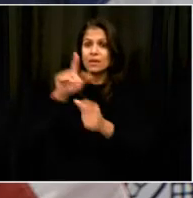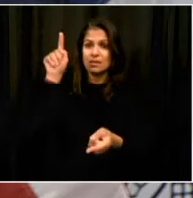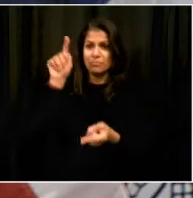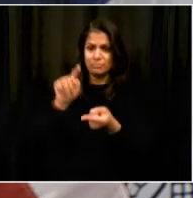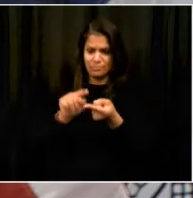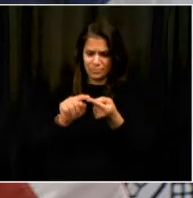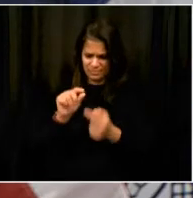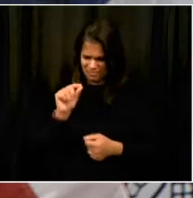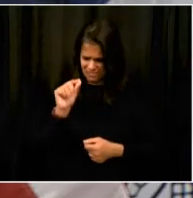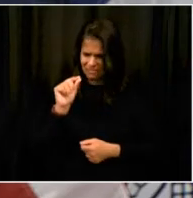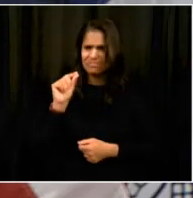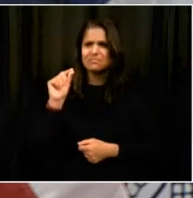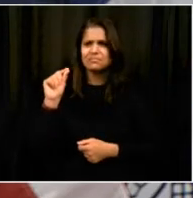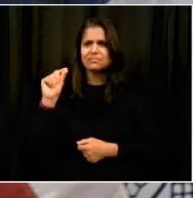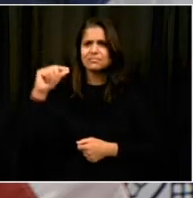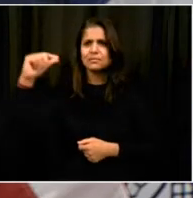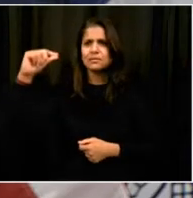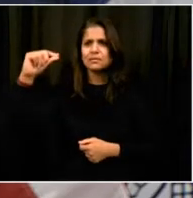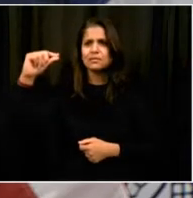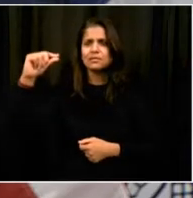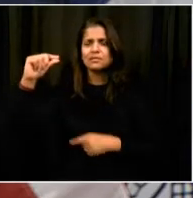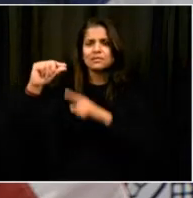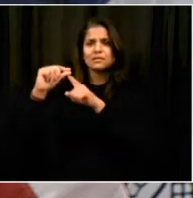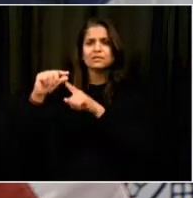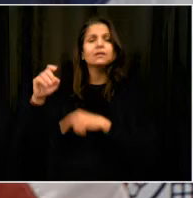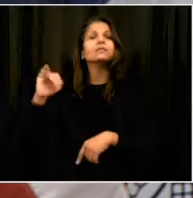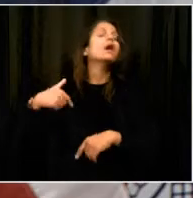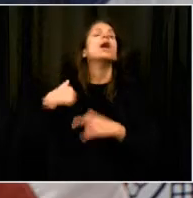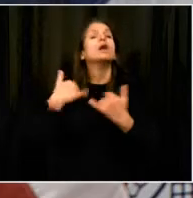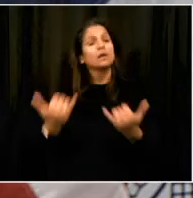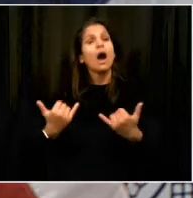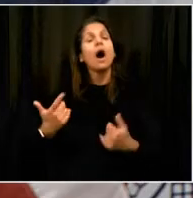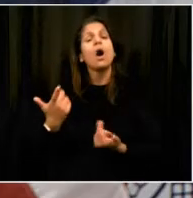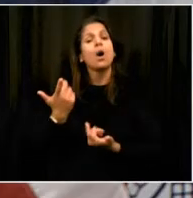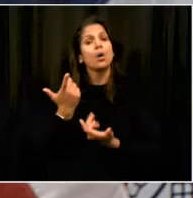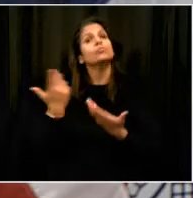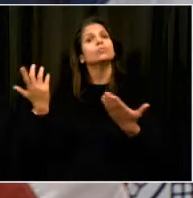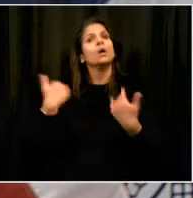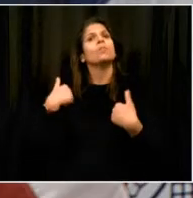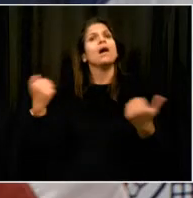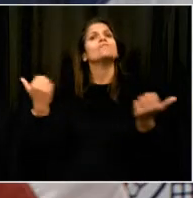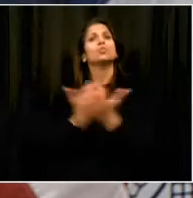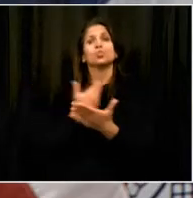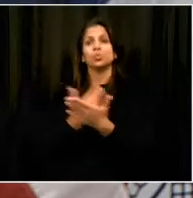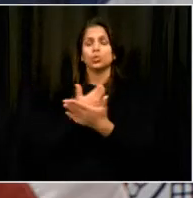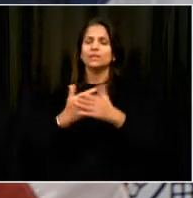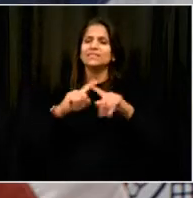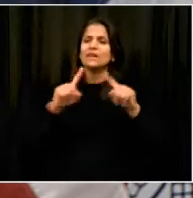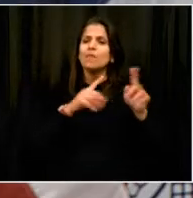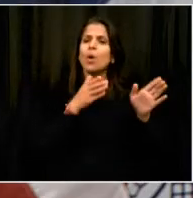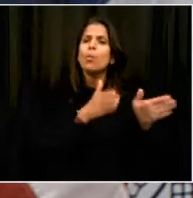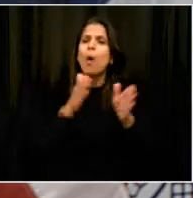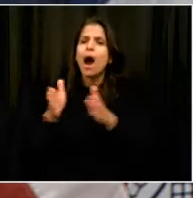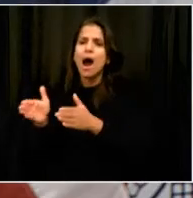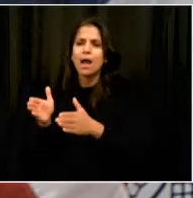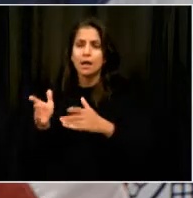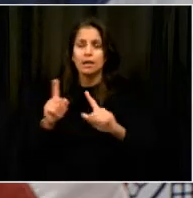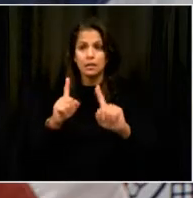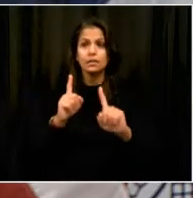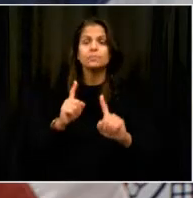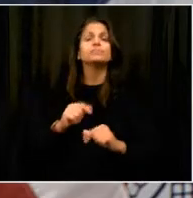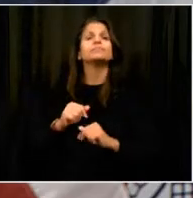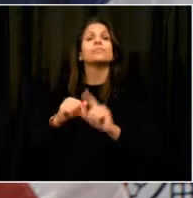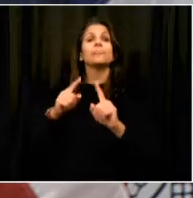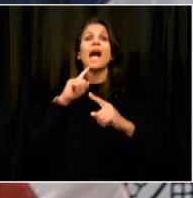We're now going into a new approach with even more testing. Obviously, primary focus is on the younger grades. And this is